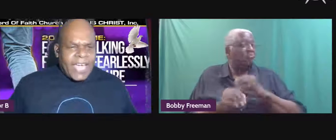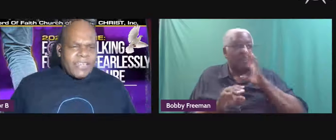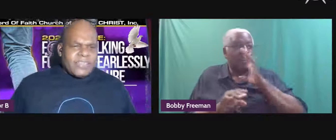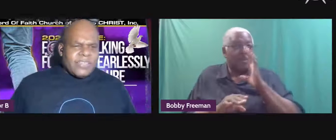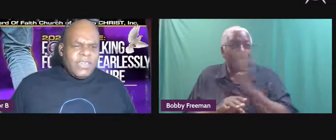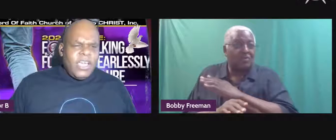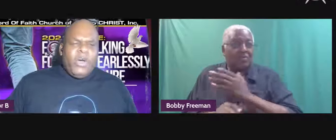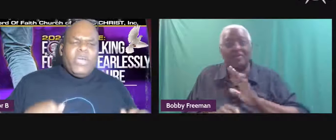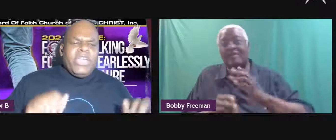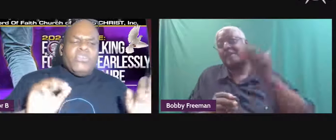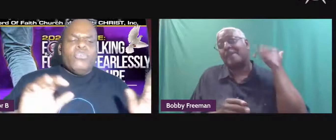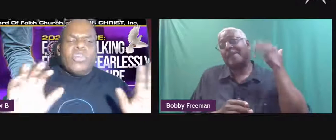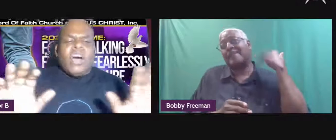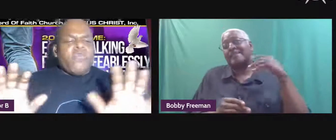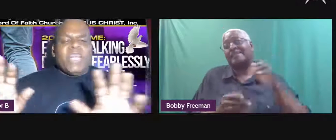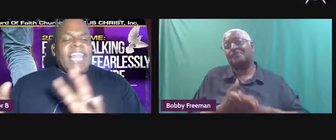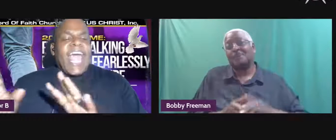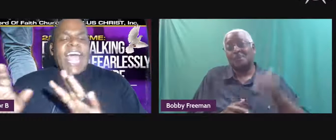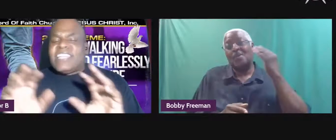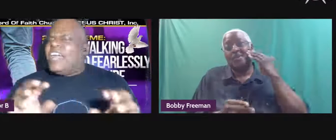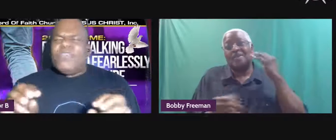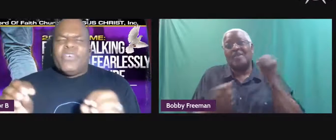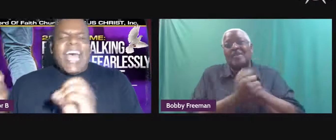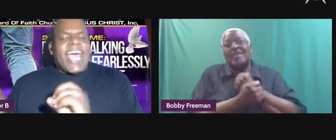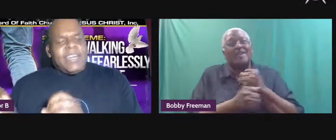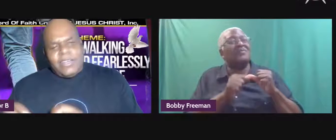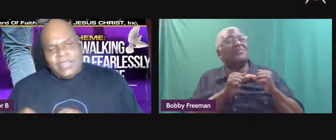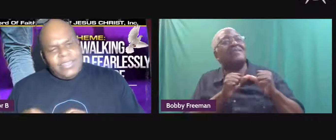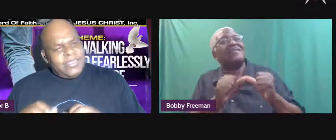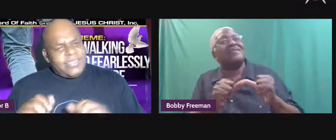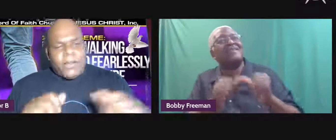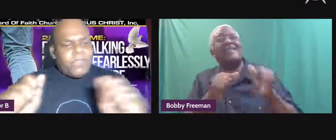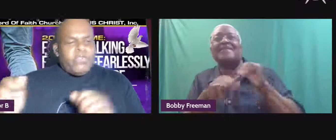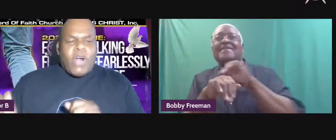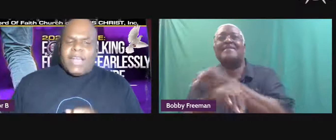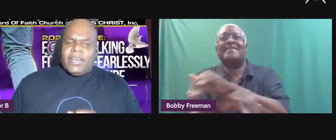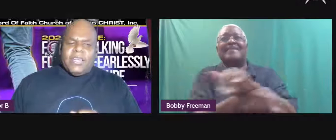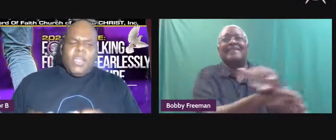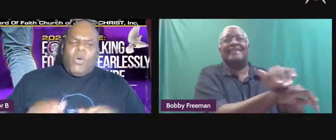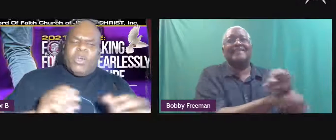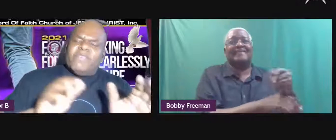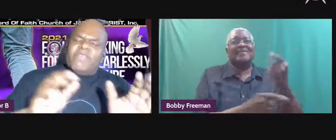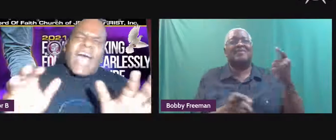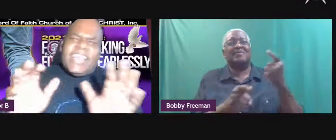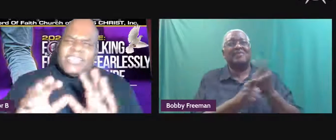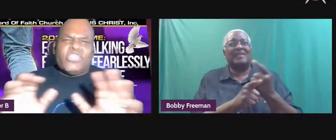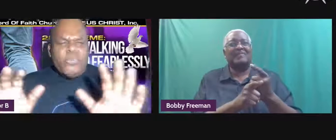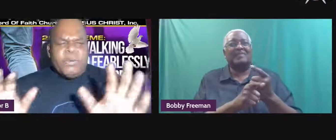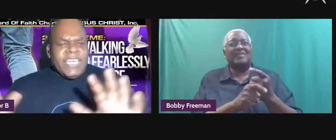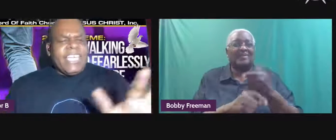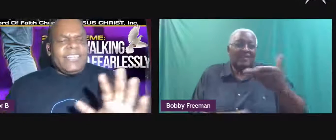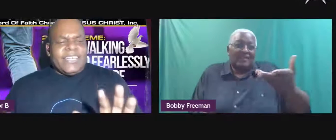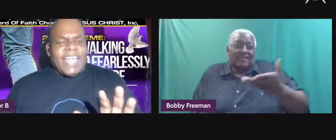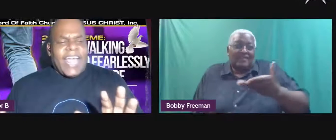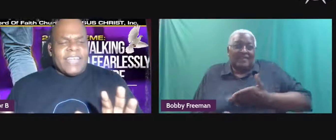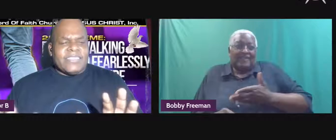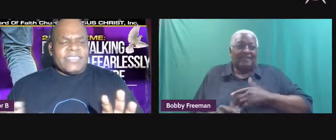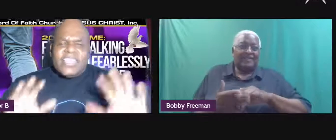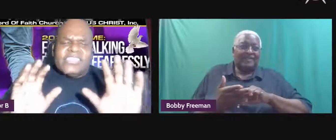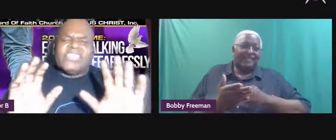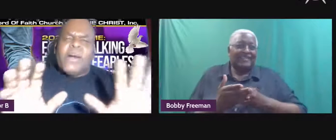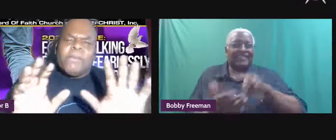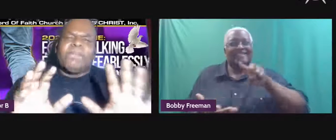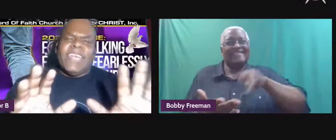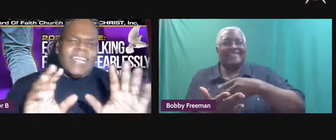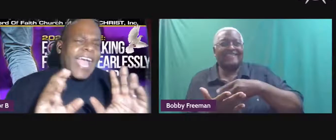to the past. We knew love would last every night. Something right would invite us to begin the